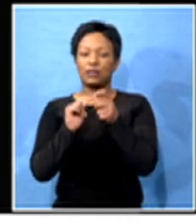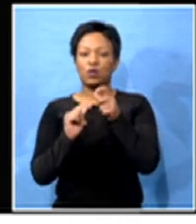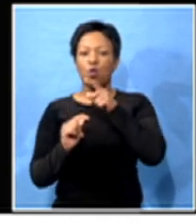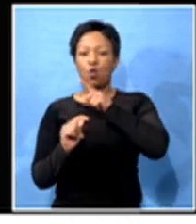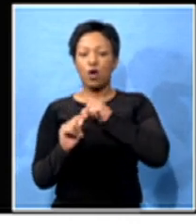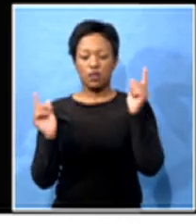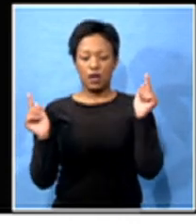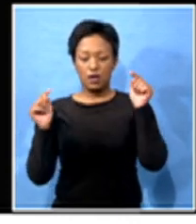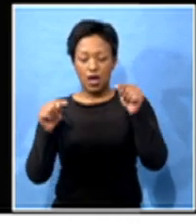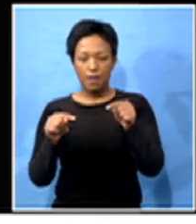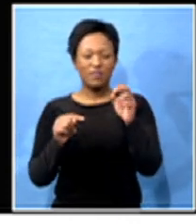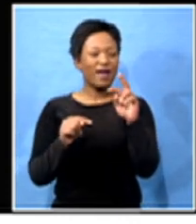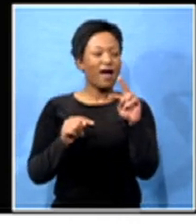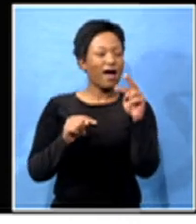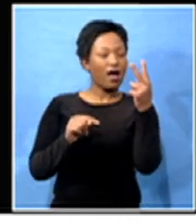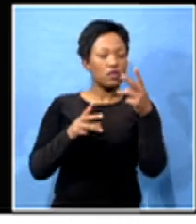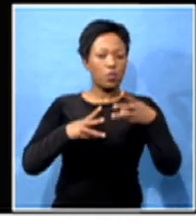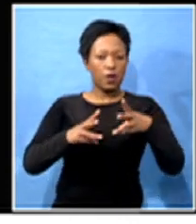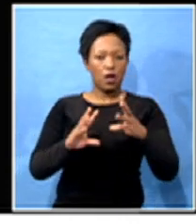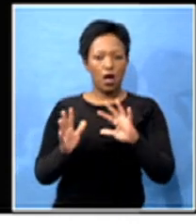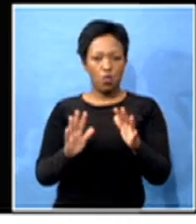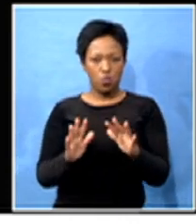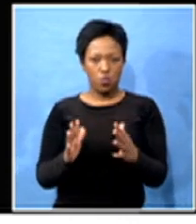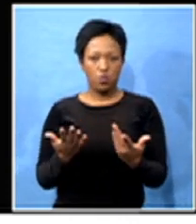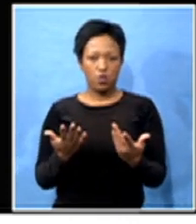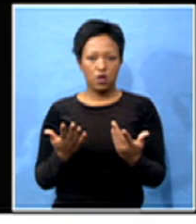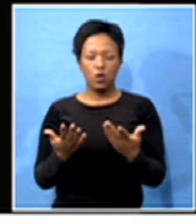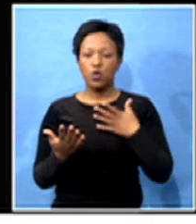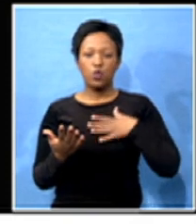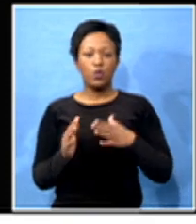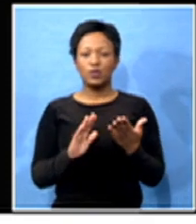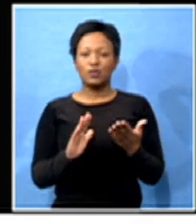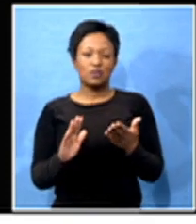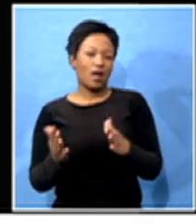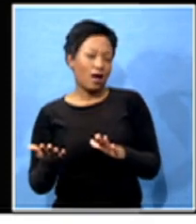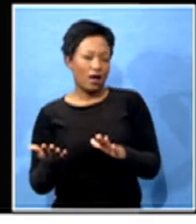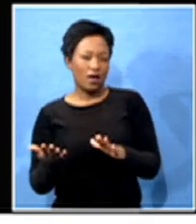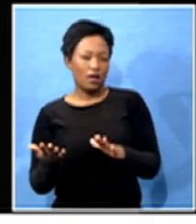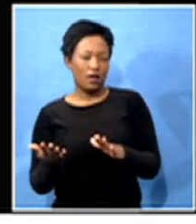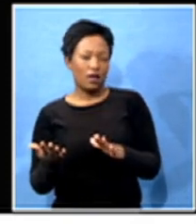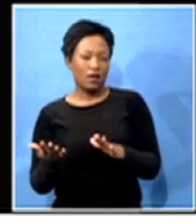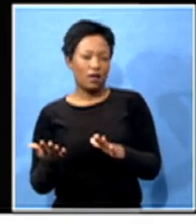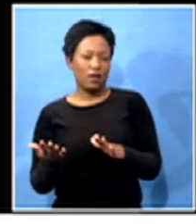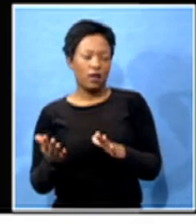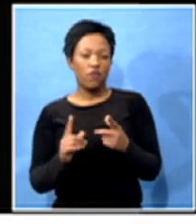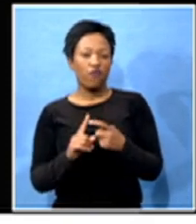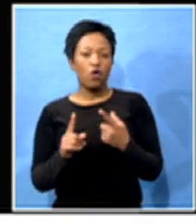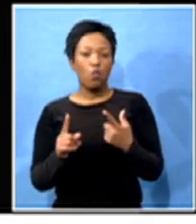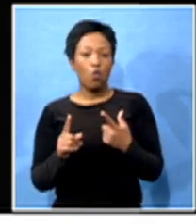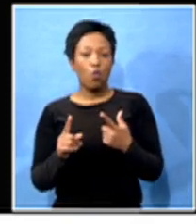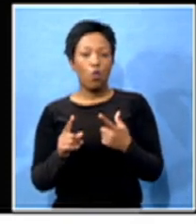come with alternatives so that we don't die of this air